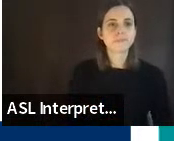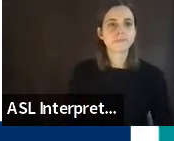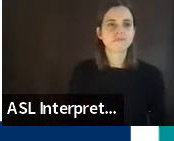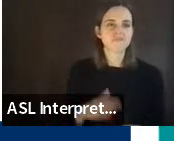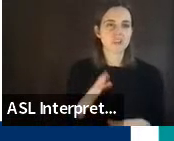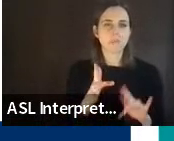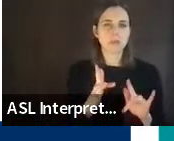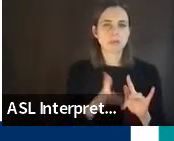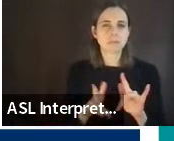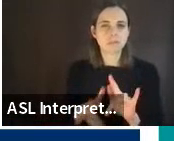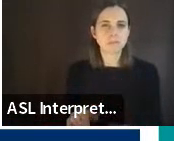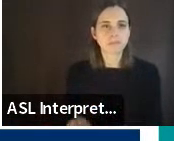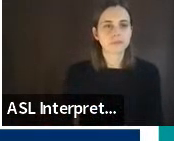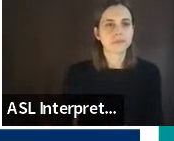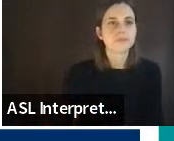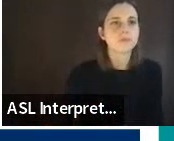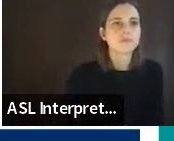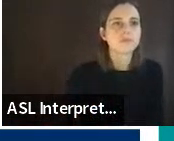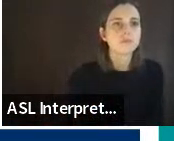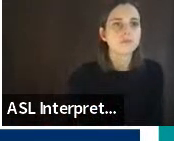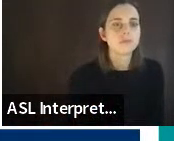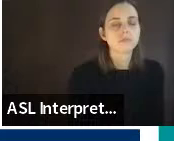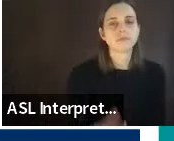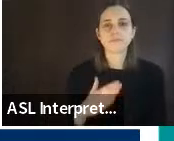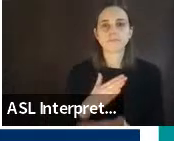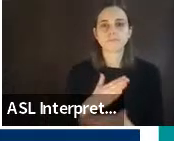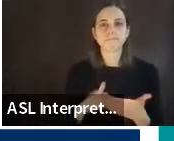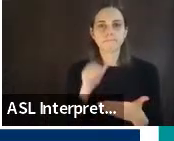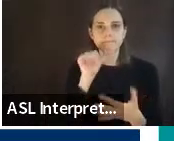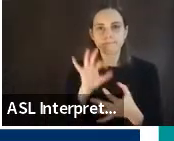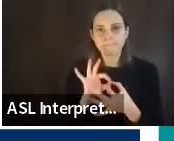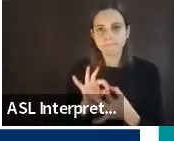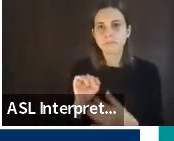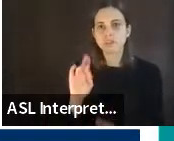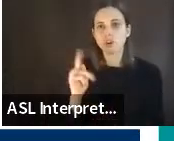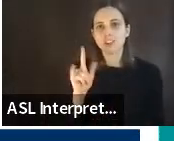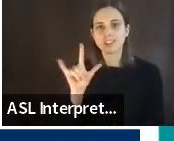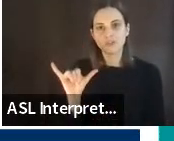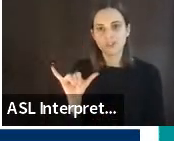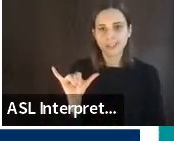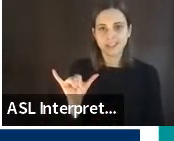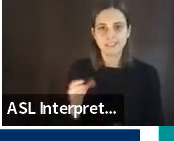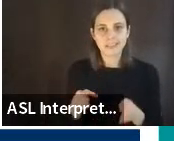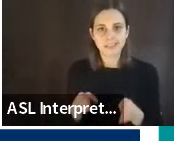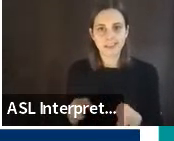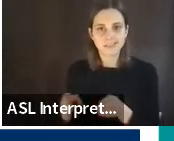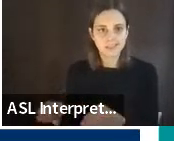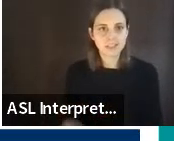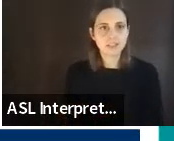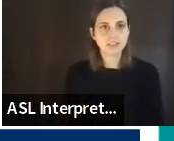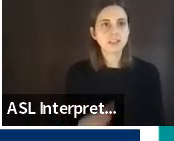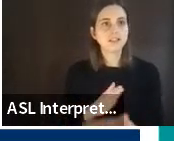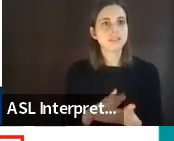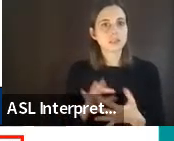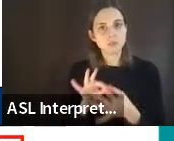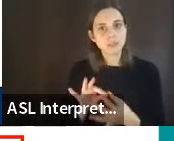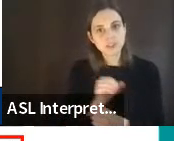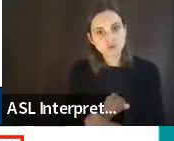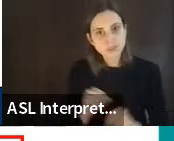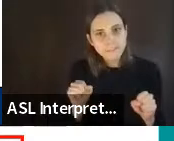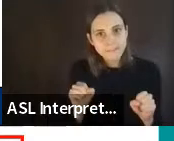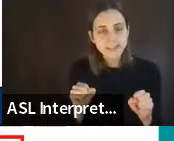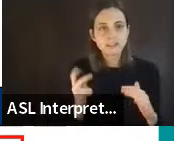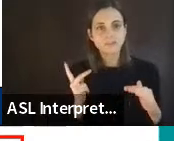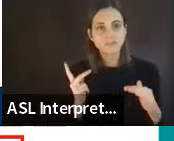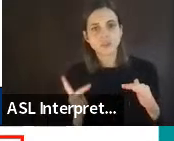past these. A lot of these have to do with congestion and giving people options and safety, so we can keep rolling through